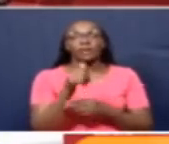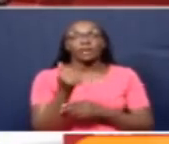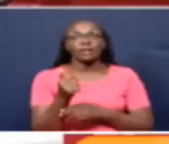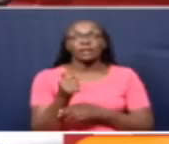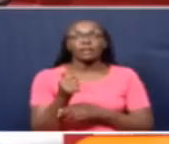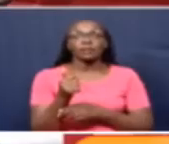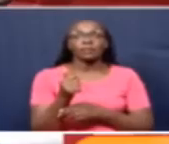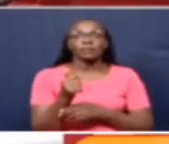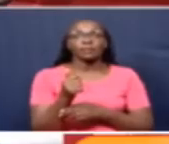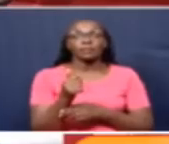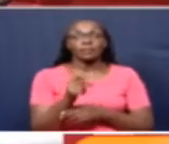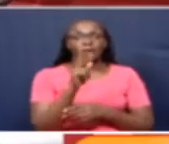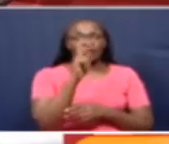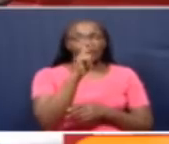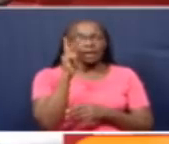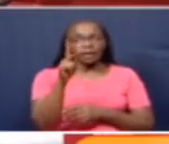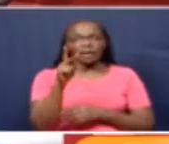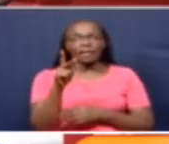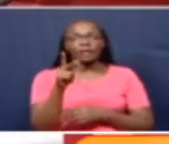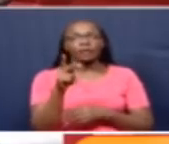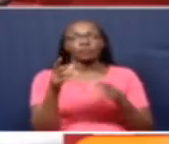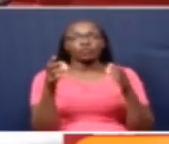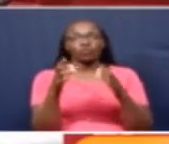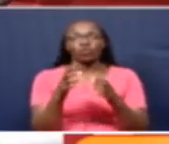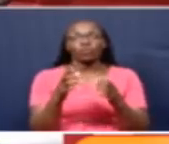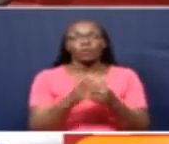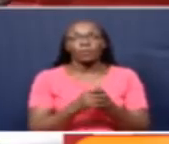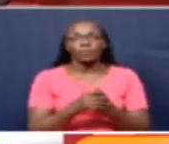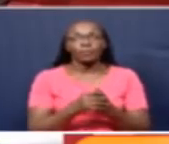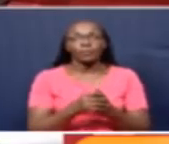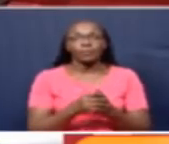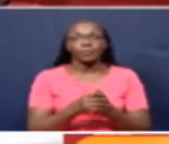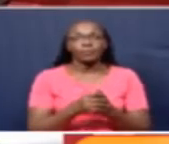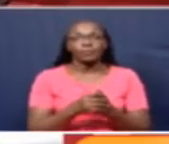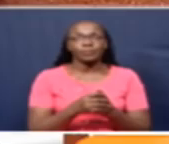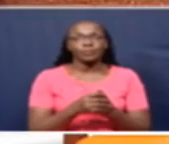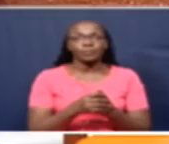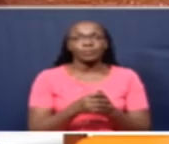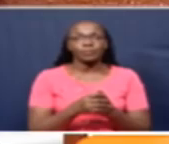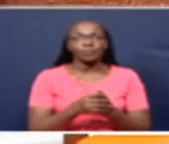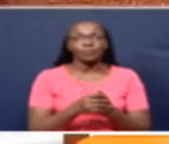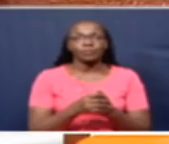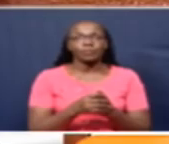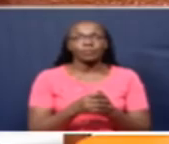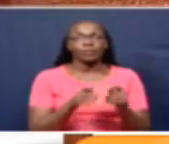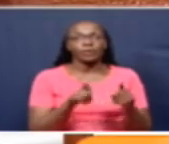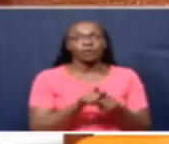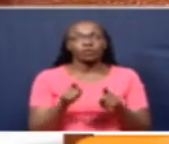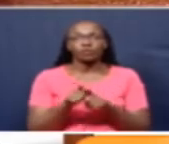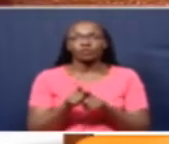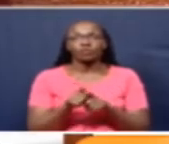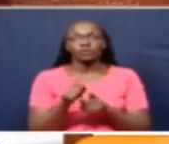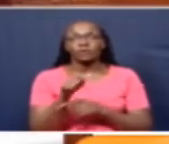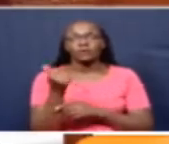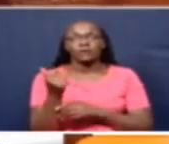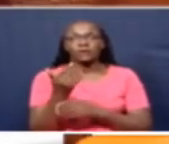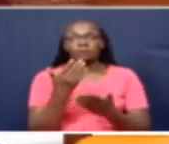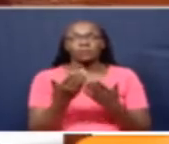his name? KK Kuria. What's his name? A lot of people are going to be watching. They're all watching you. Yeah, Ben Murithi. Yeah.